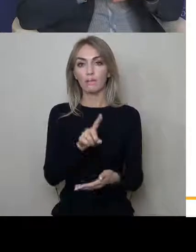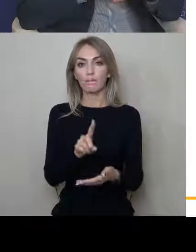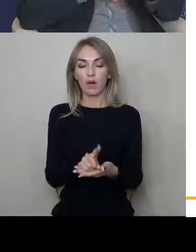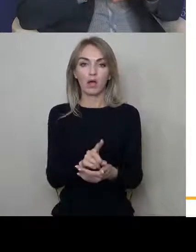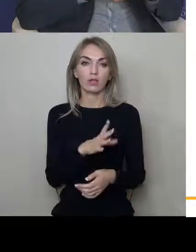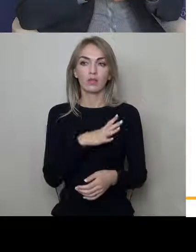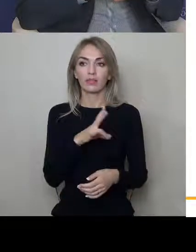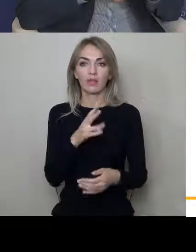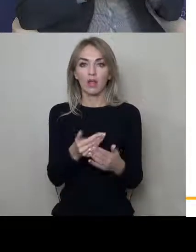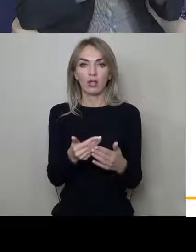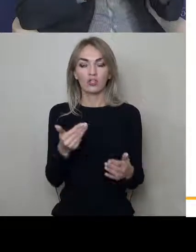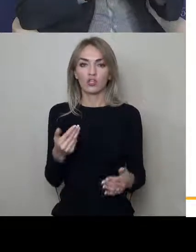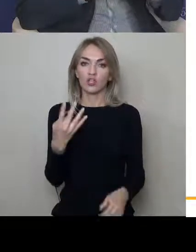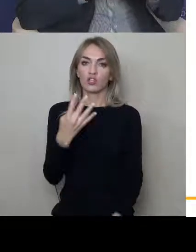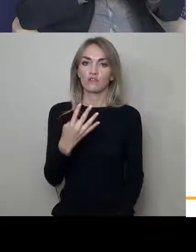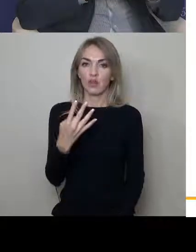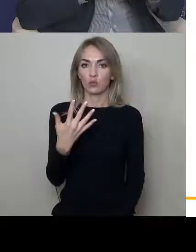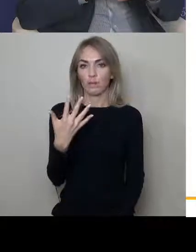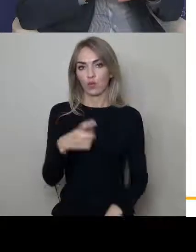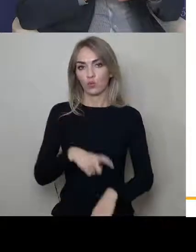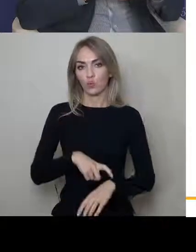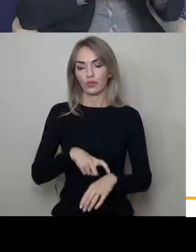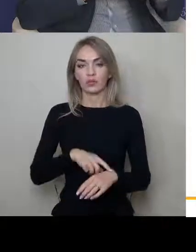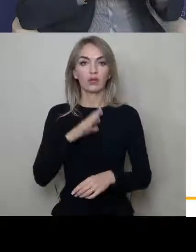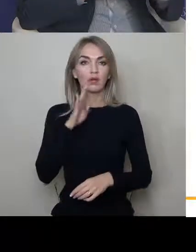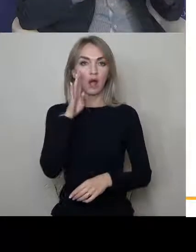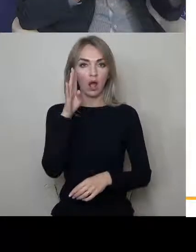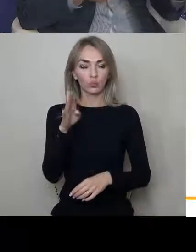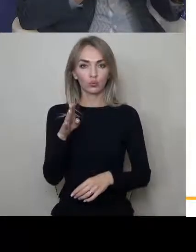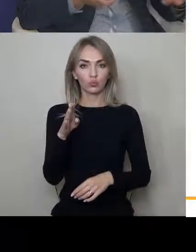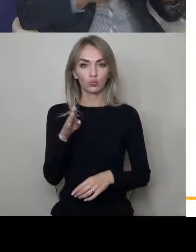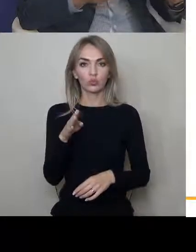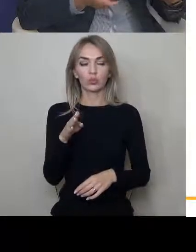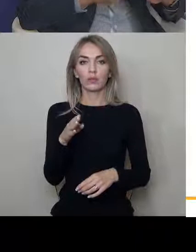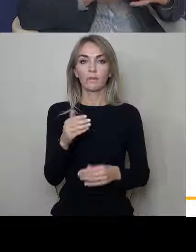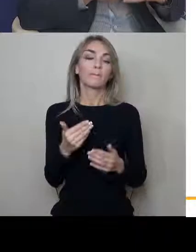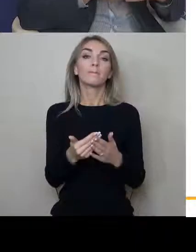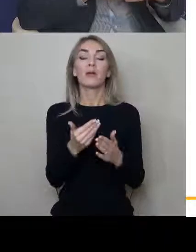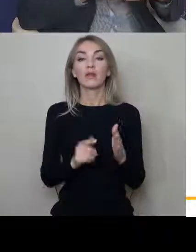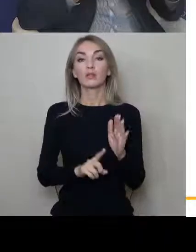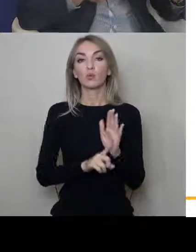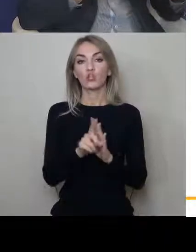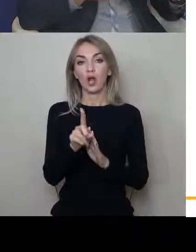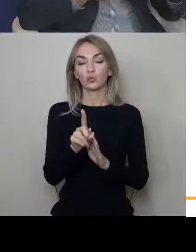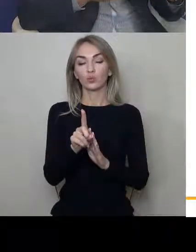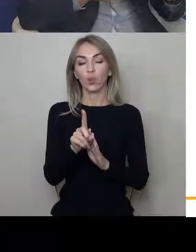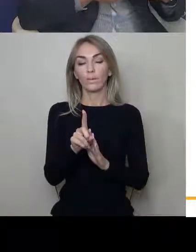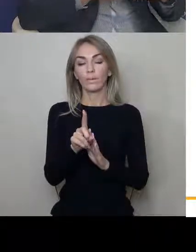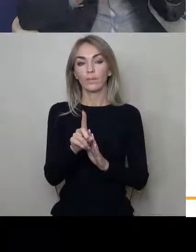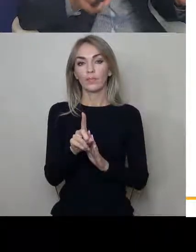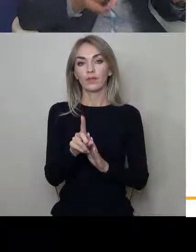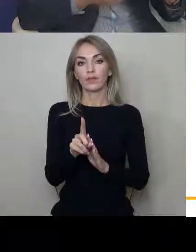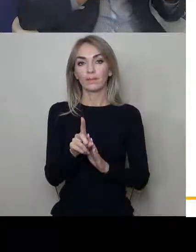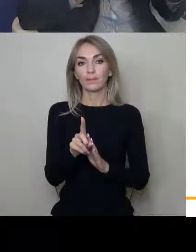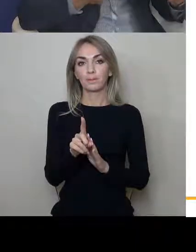violations that were committed before the elections should be